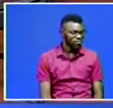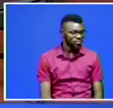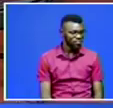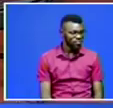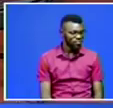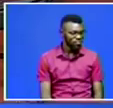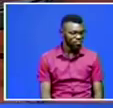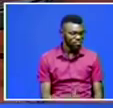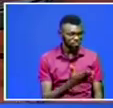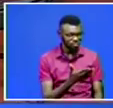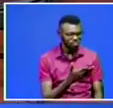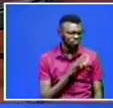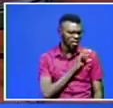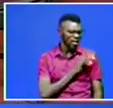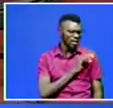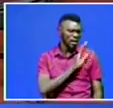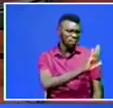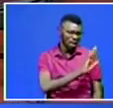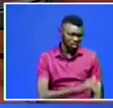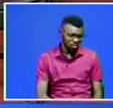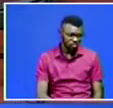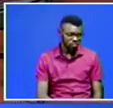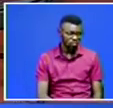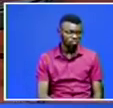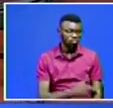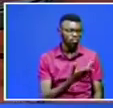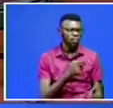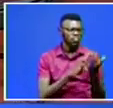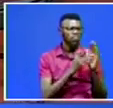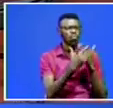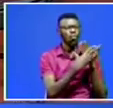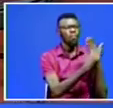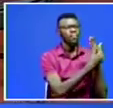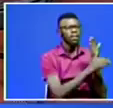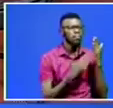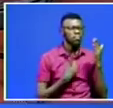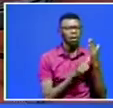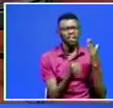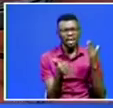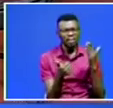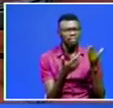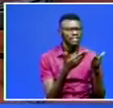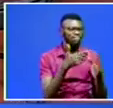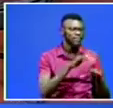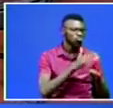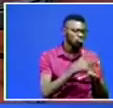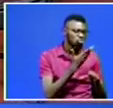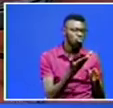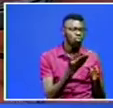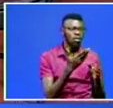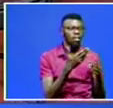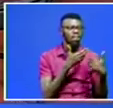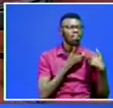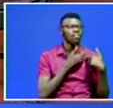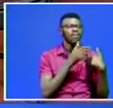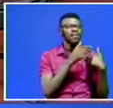you know, some character traits from the characters you're portraying, whether on, you know, the Gikuyu soap operas or